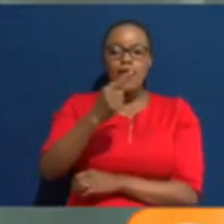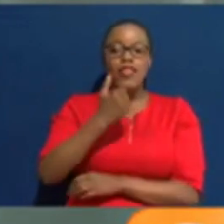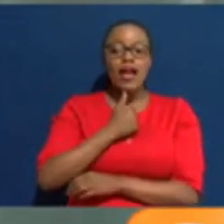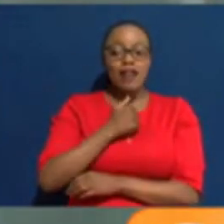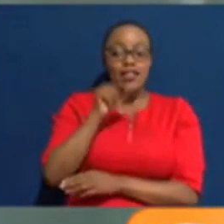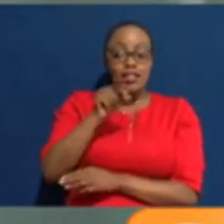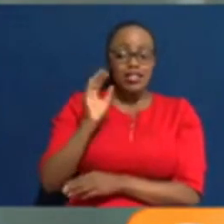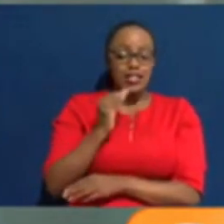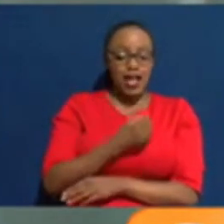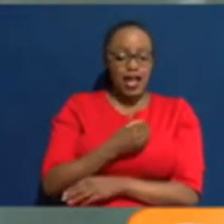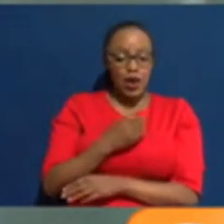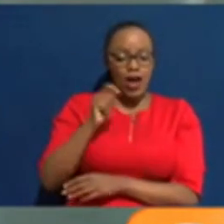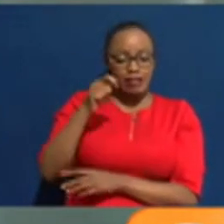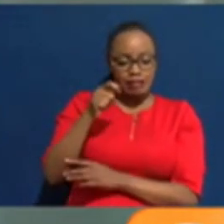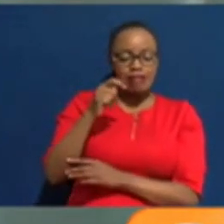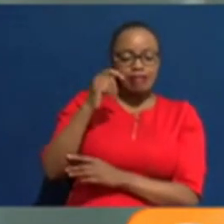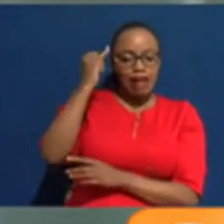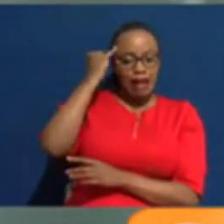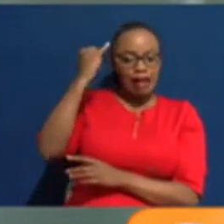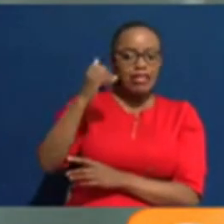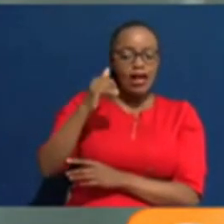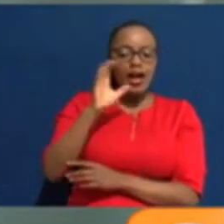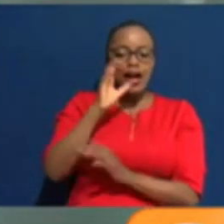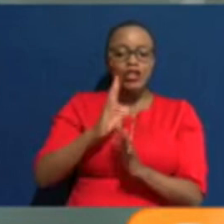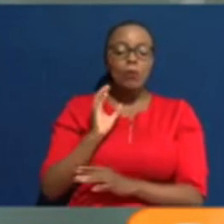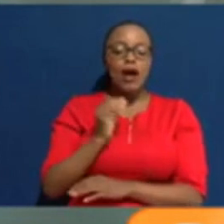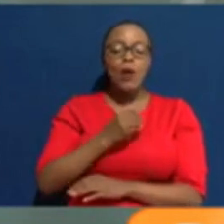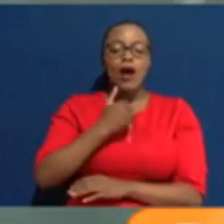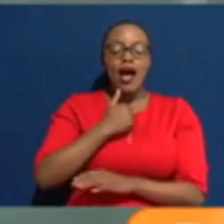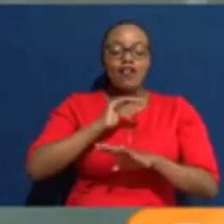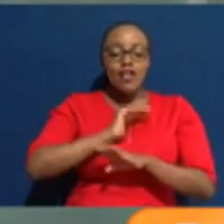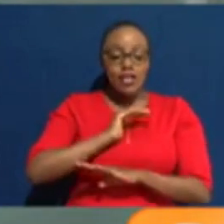that was our key insight. So we wanted to ensure our customers have enough